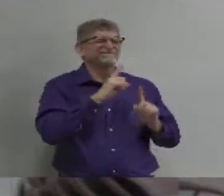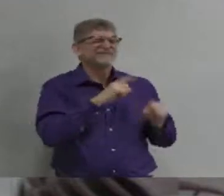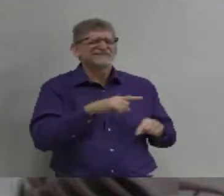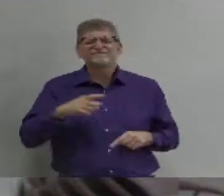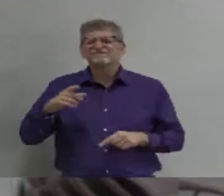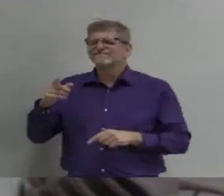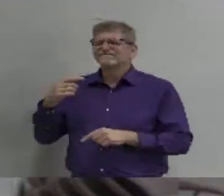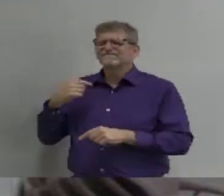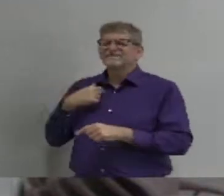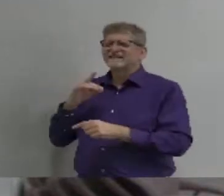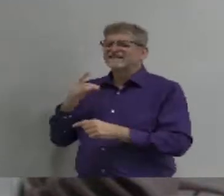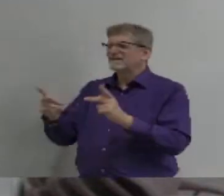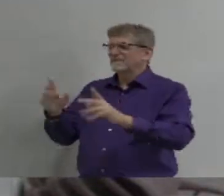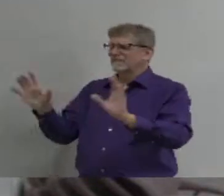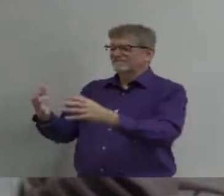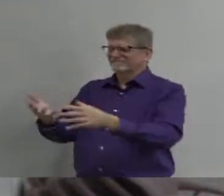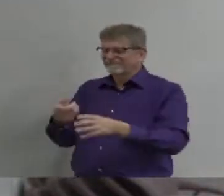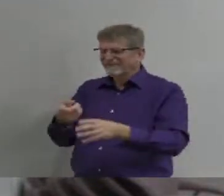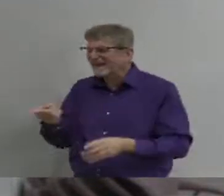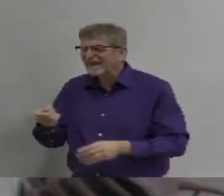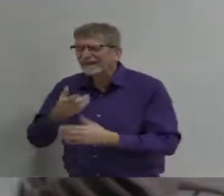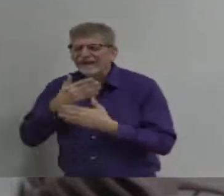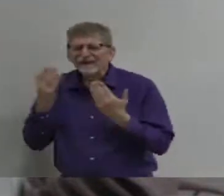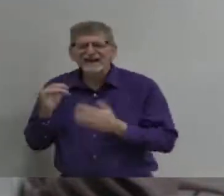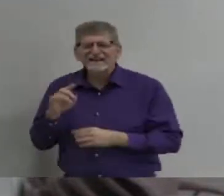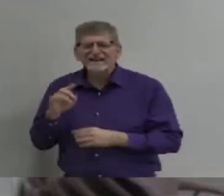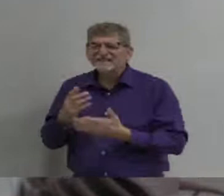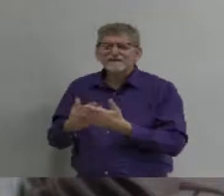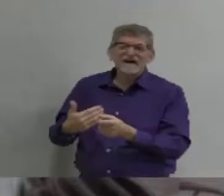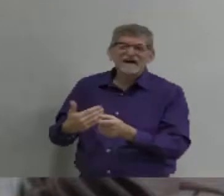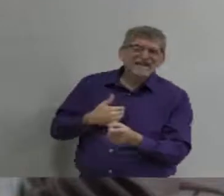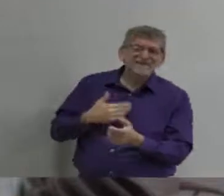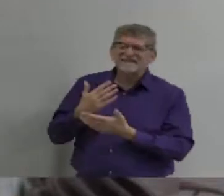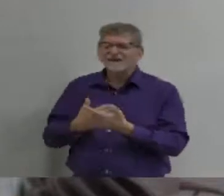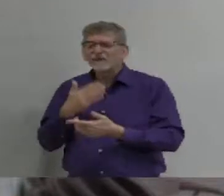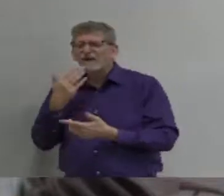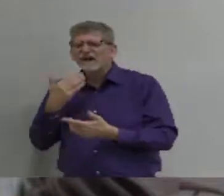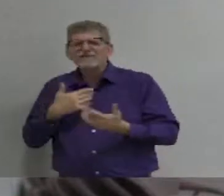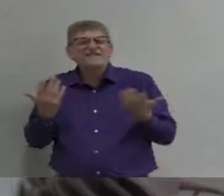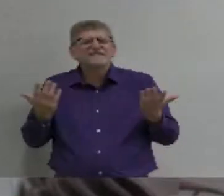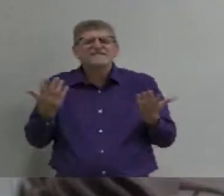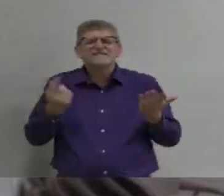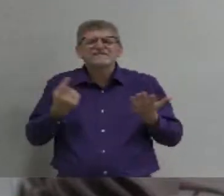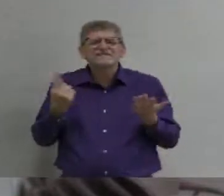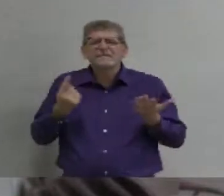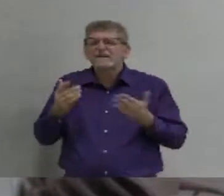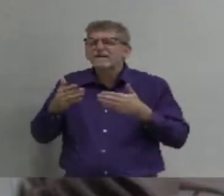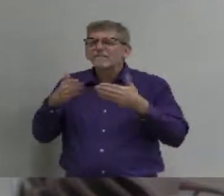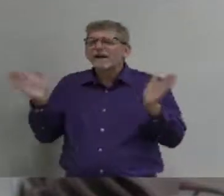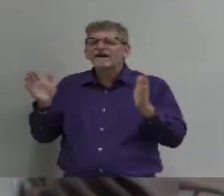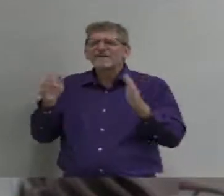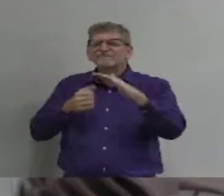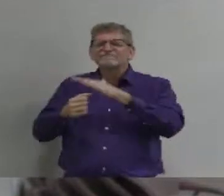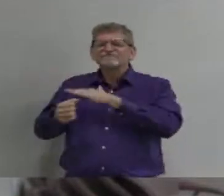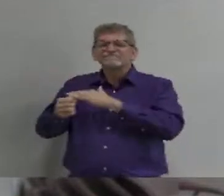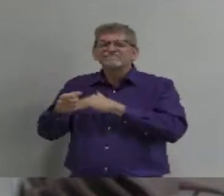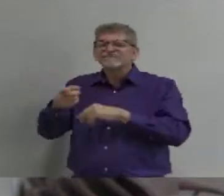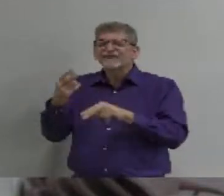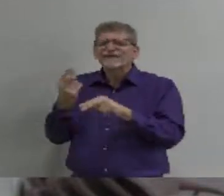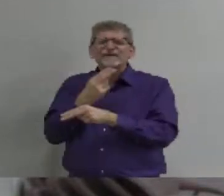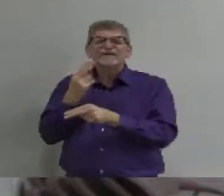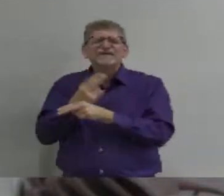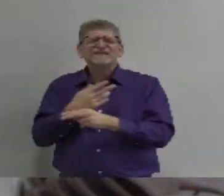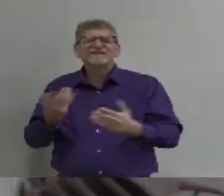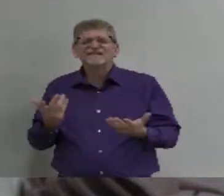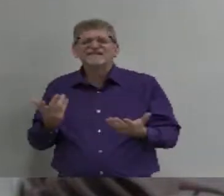Housing or LUM, we will use whatever they registered with that. We'll use a birth certificate.